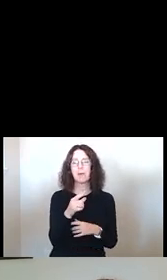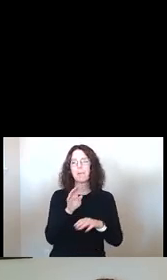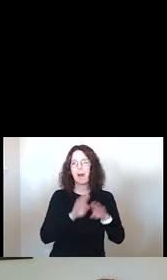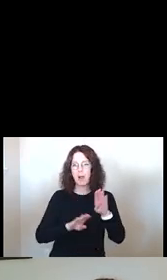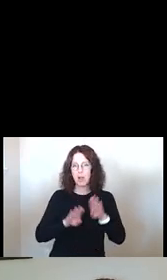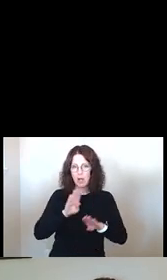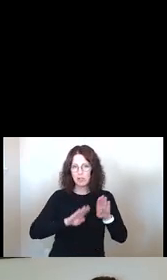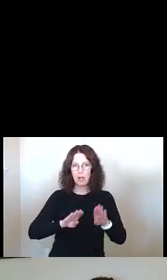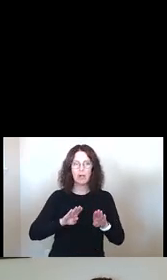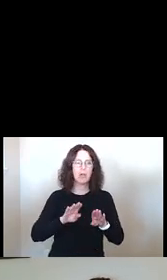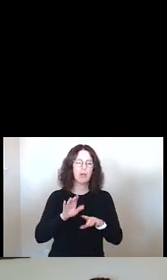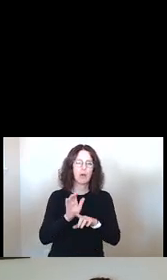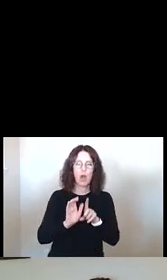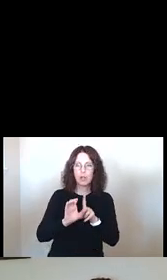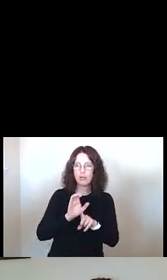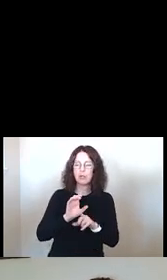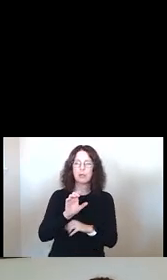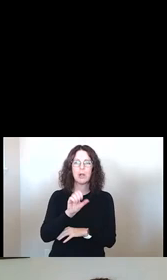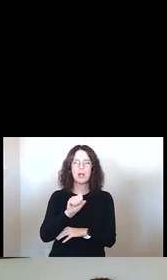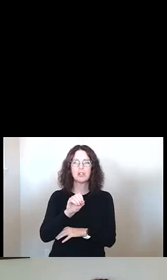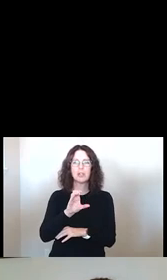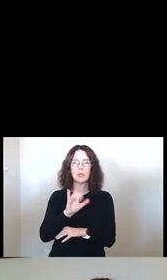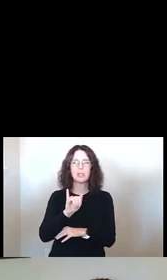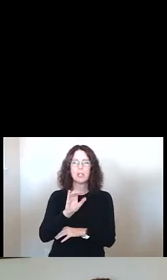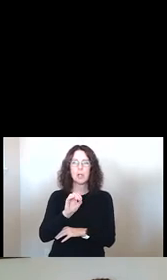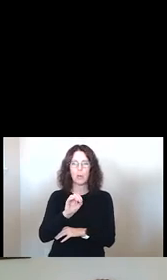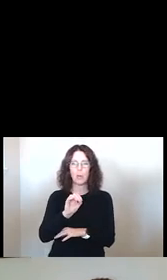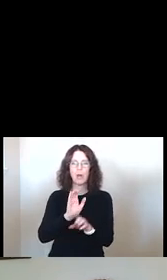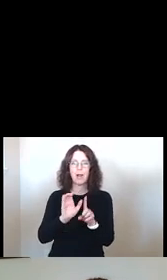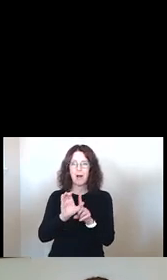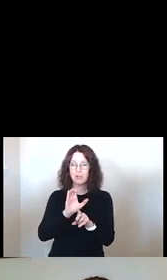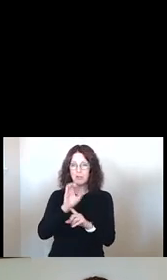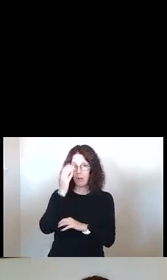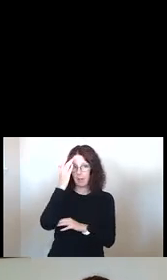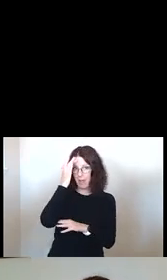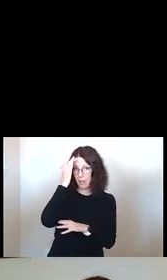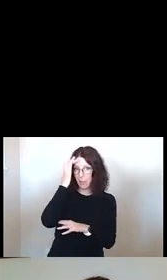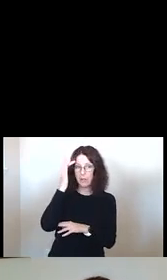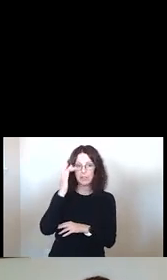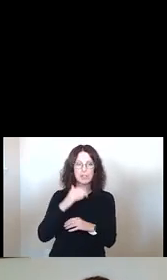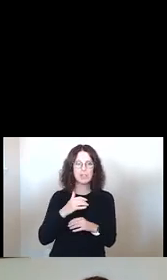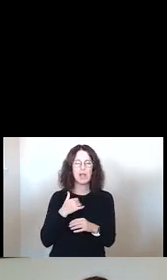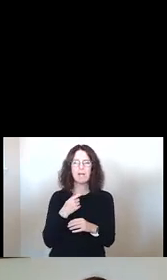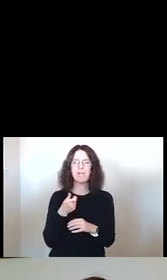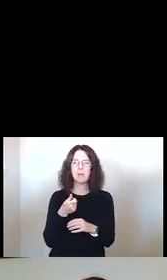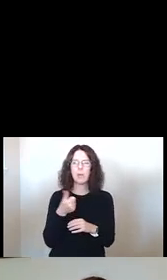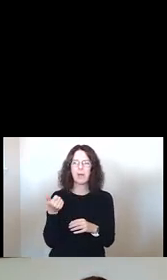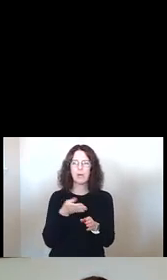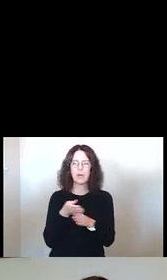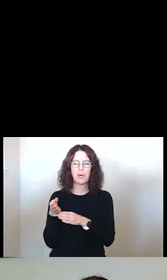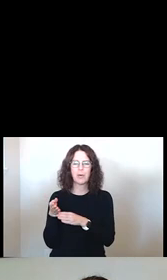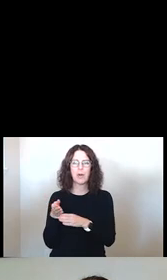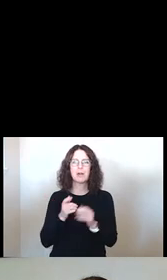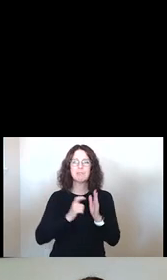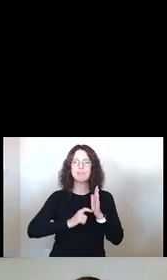cultural anthropology or sociocultural anthropology, and there are a few other areas.